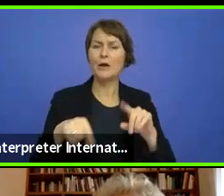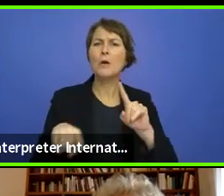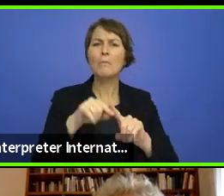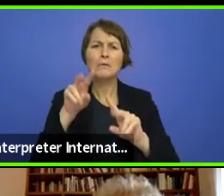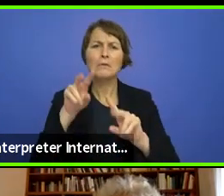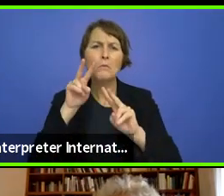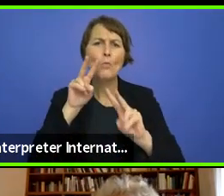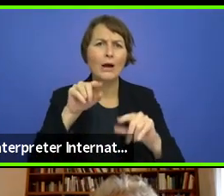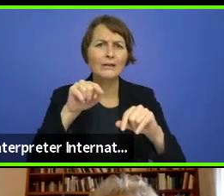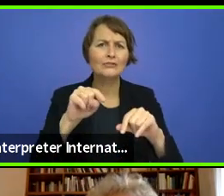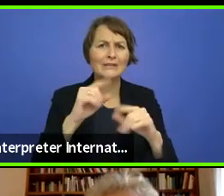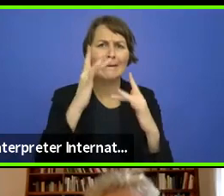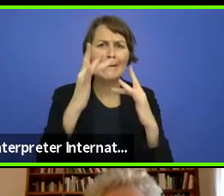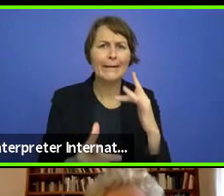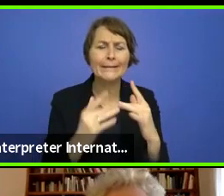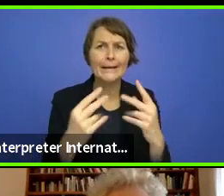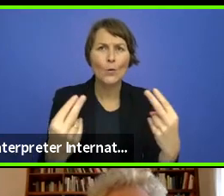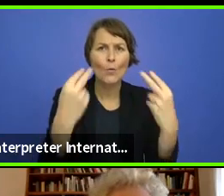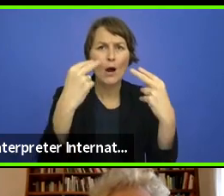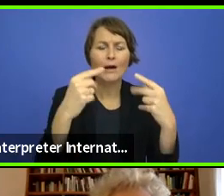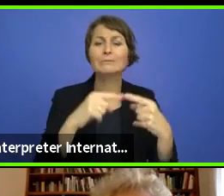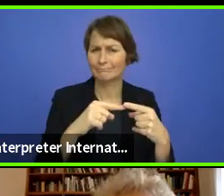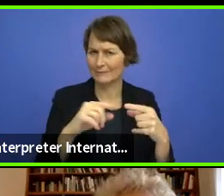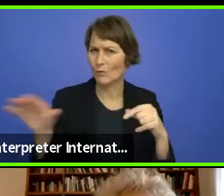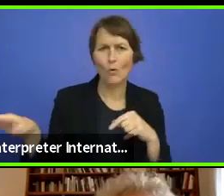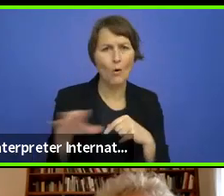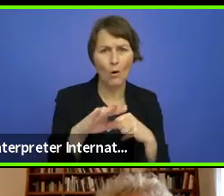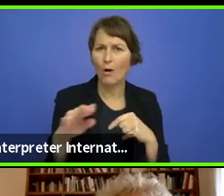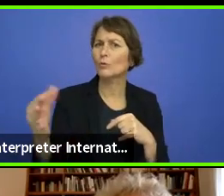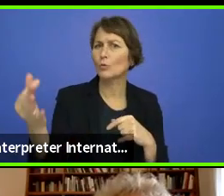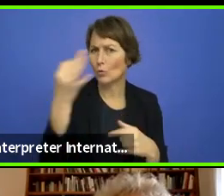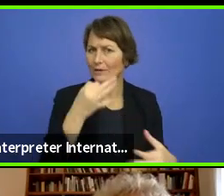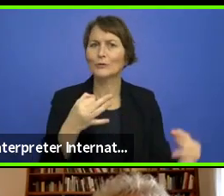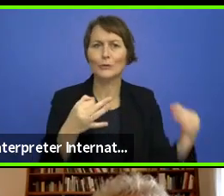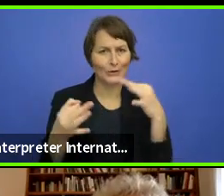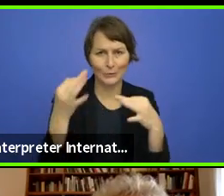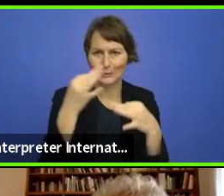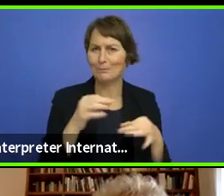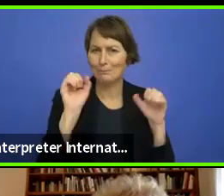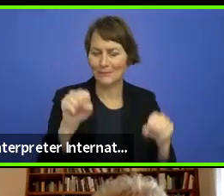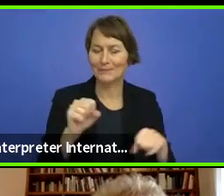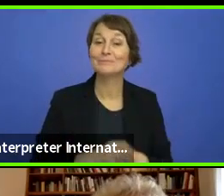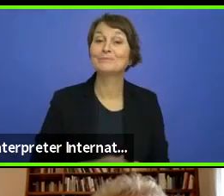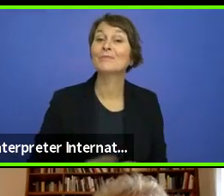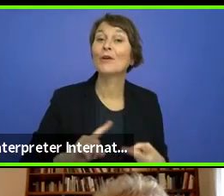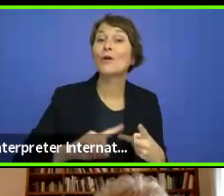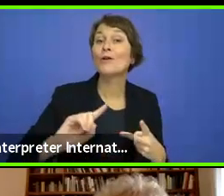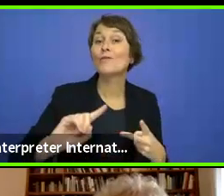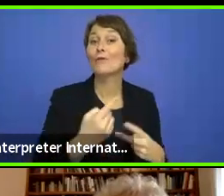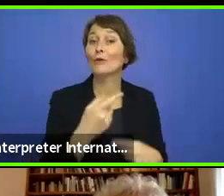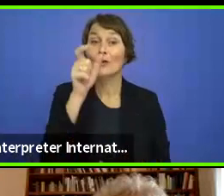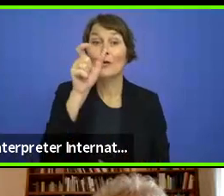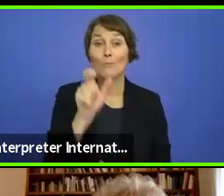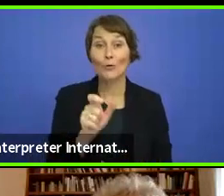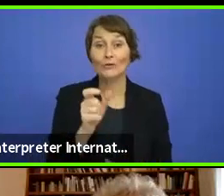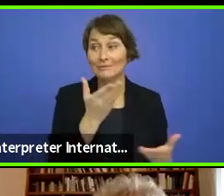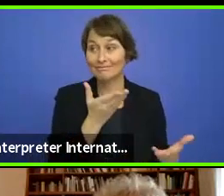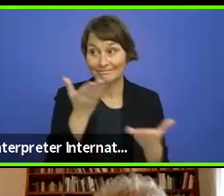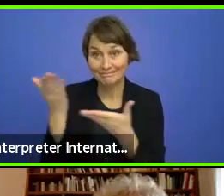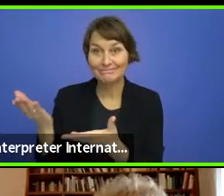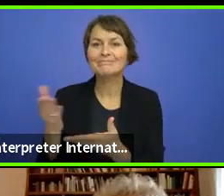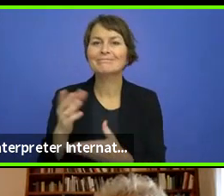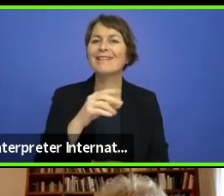stream. So I'm going to give the word first to Daphne Tepper, director of Uni Europa, who will speak on behalf of the group